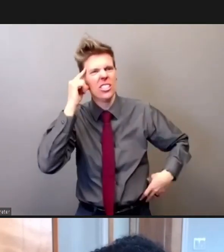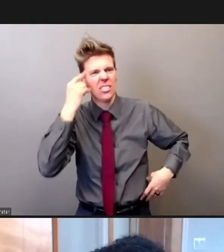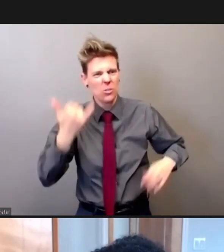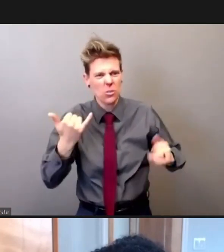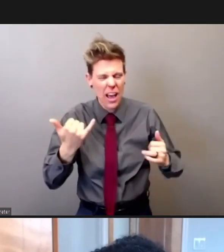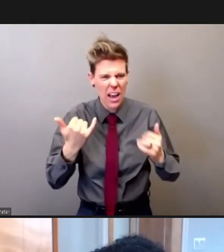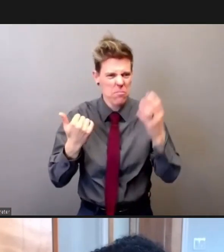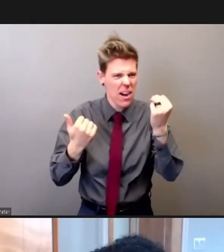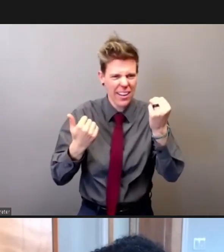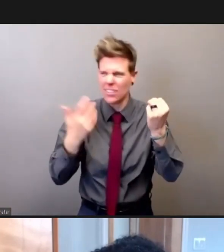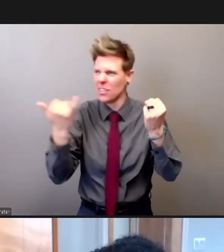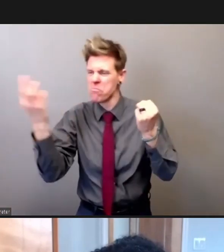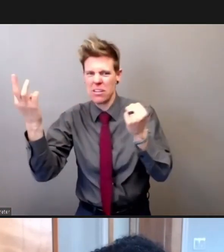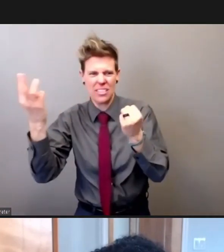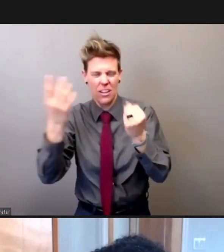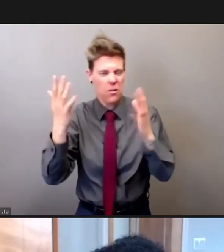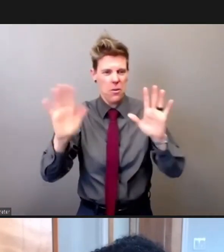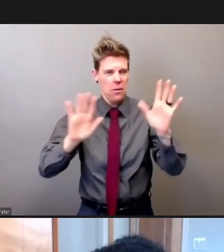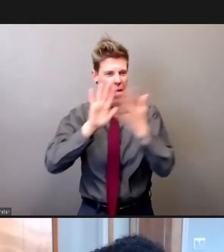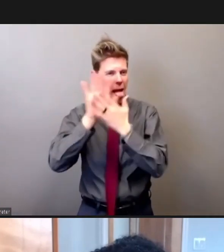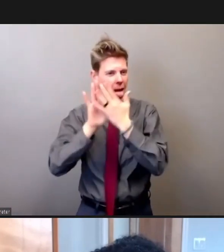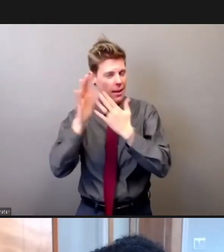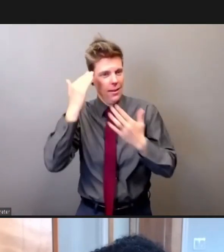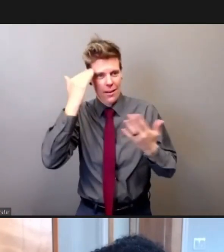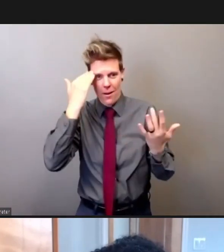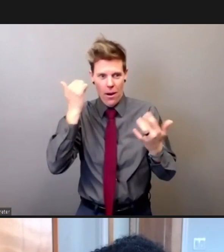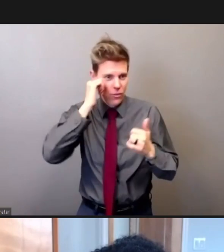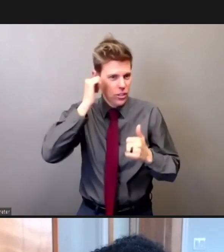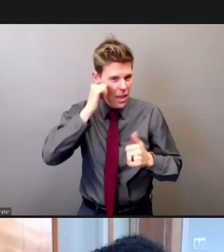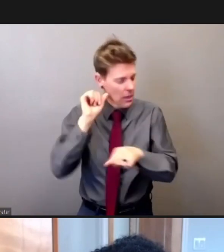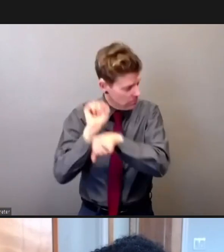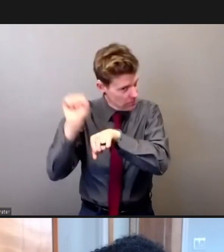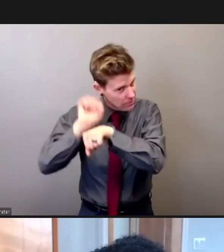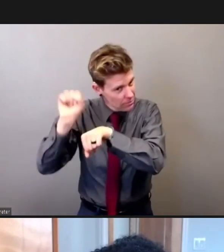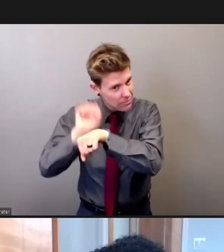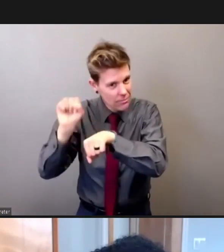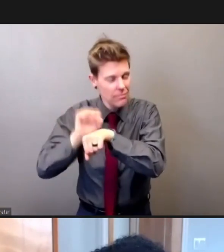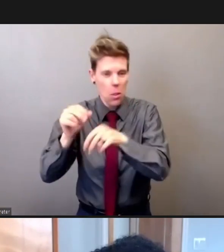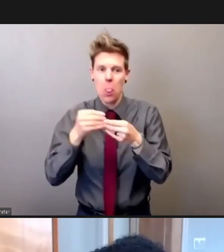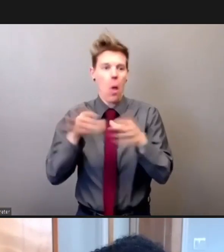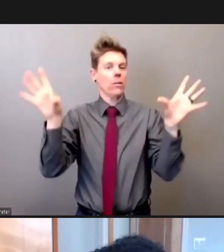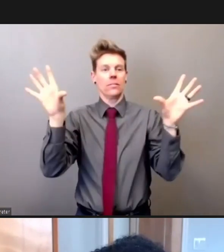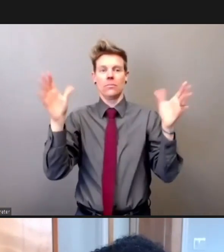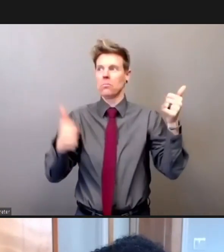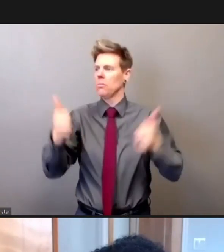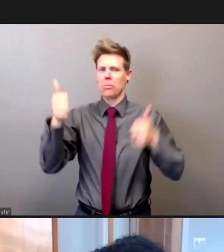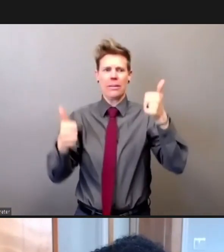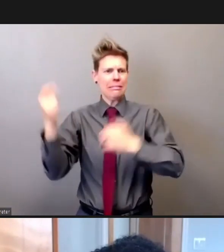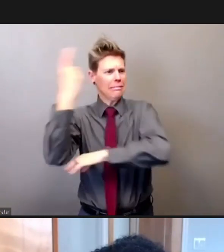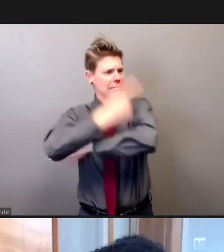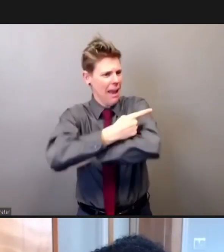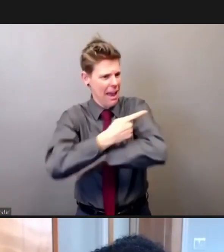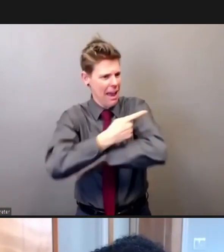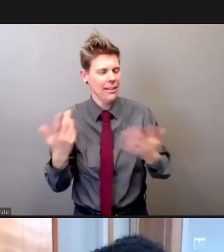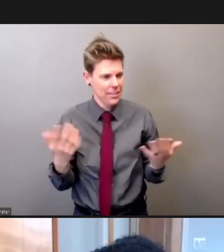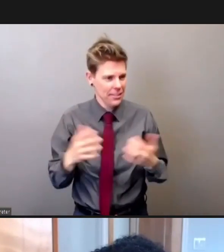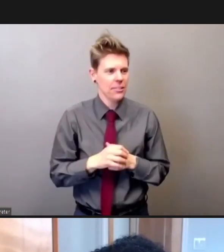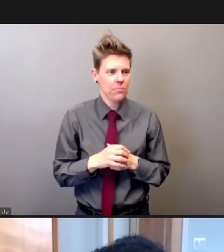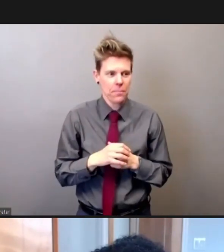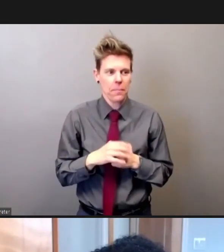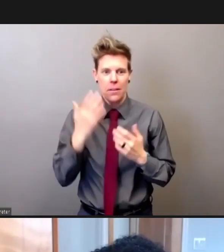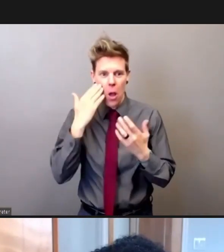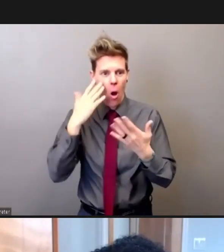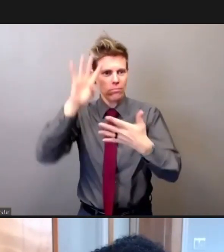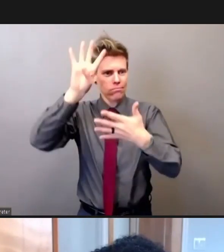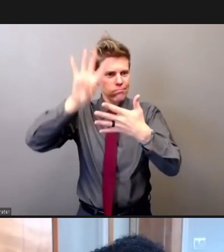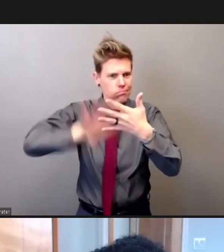reopening recovery council modeling a discussion, debate, application, decision-making on